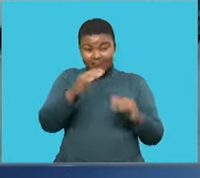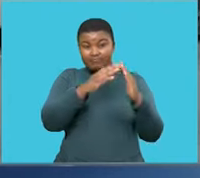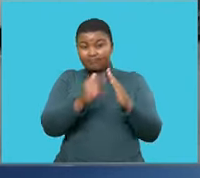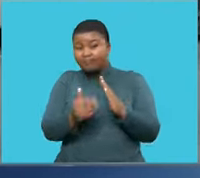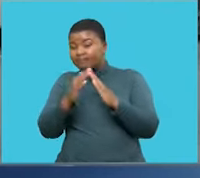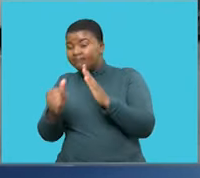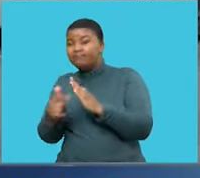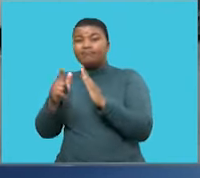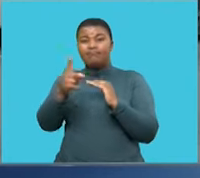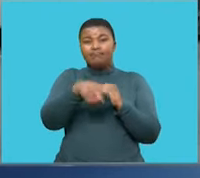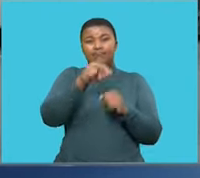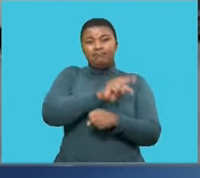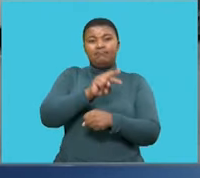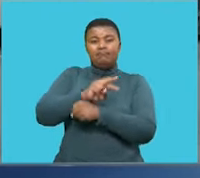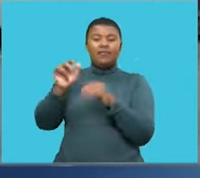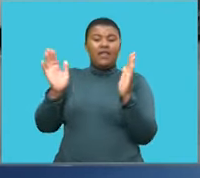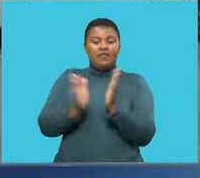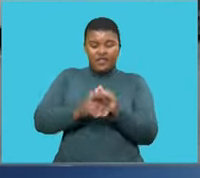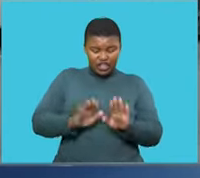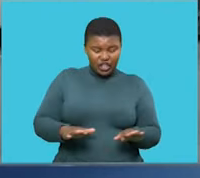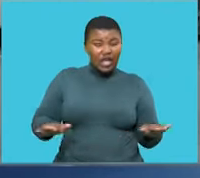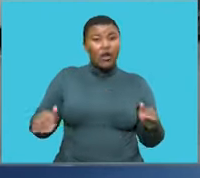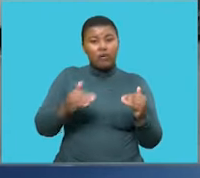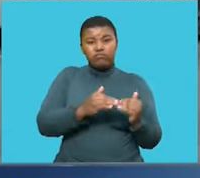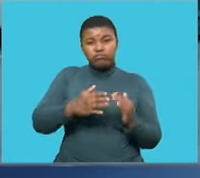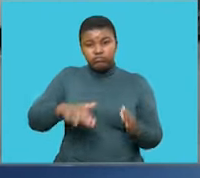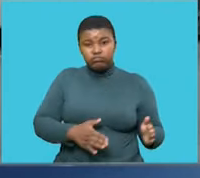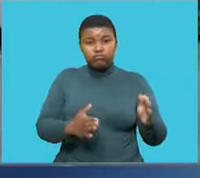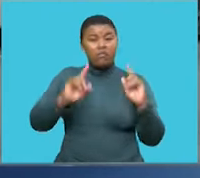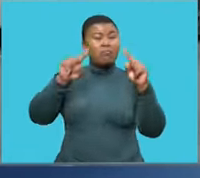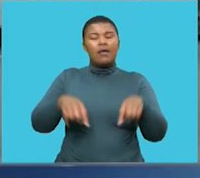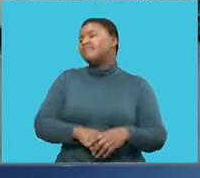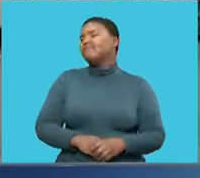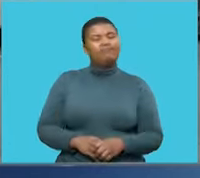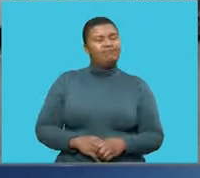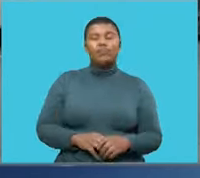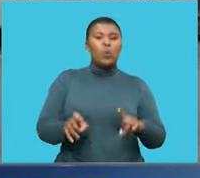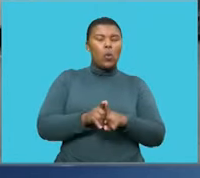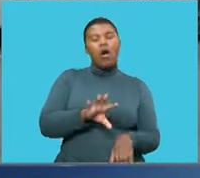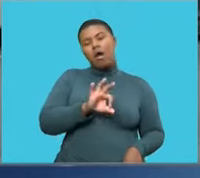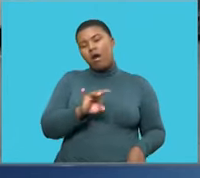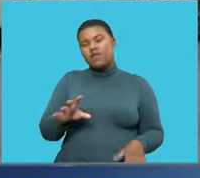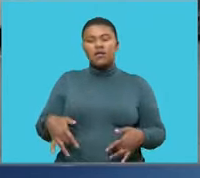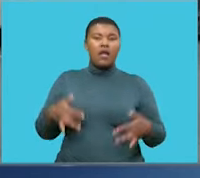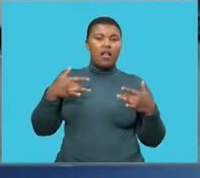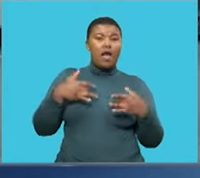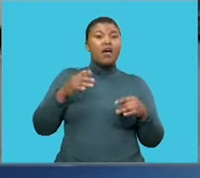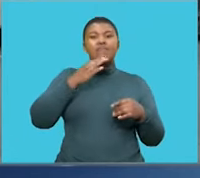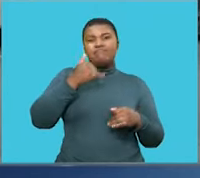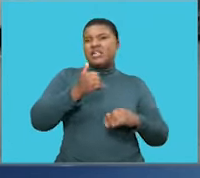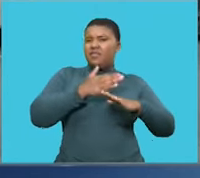monitor yankees to stay away from river streams and also them as and when they're doing their day-to-day business to avoid crossing